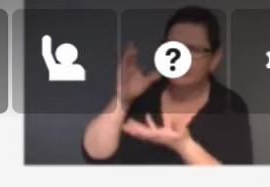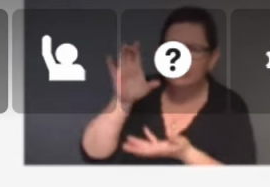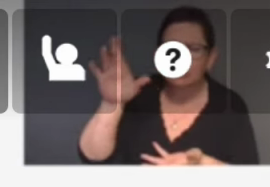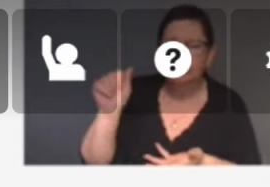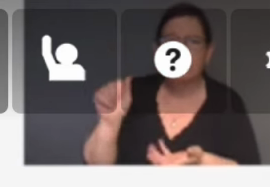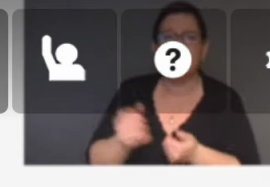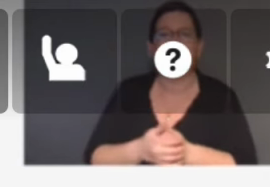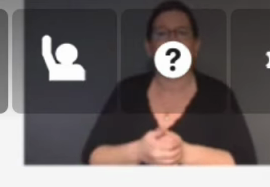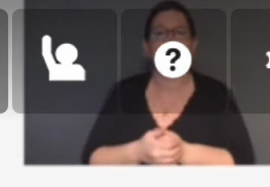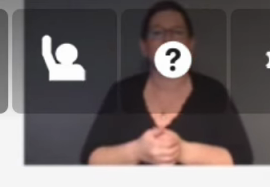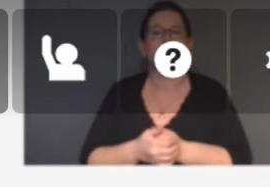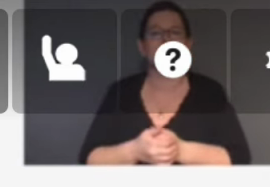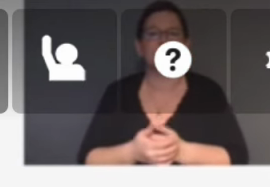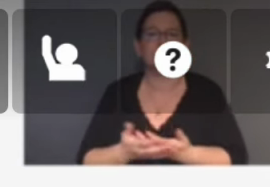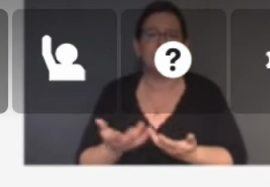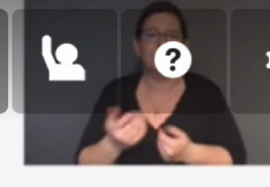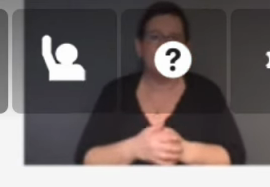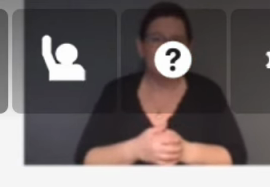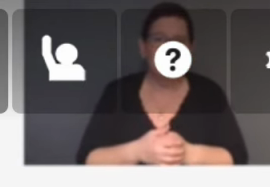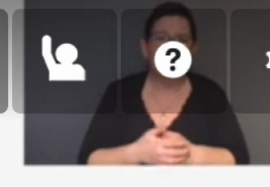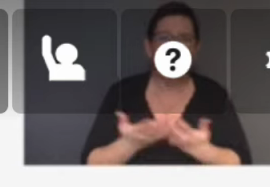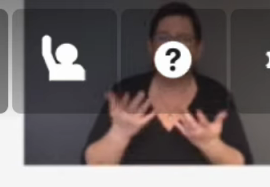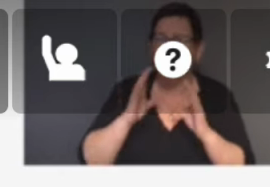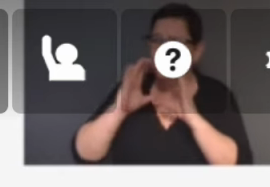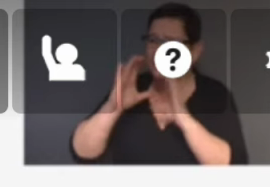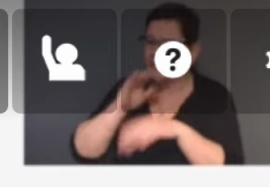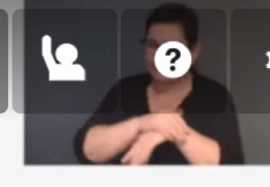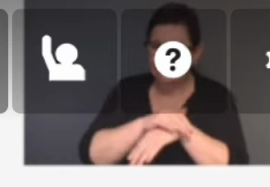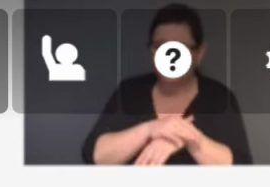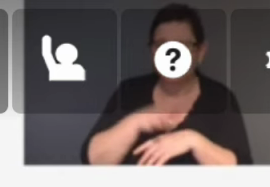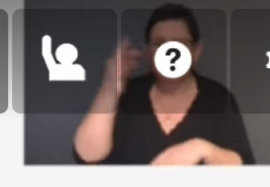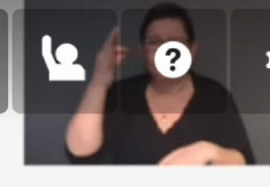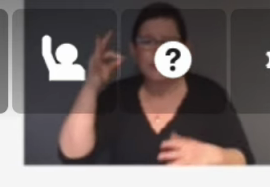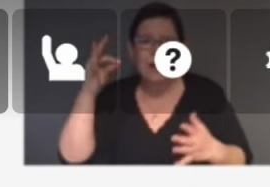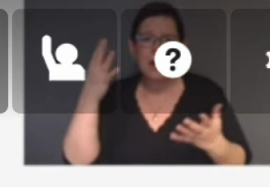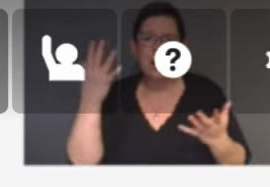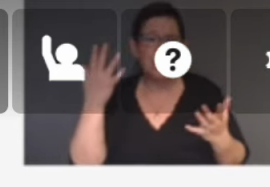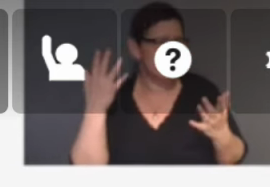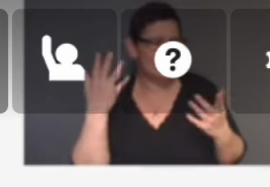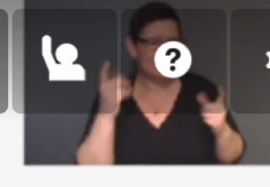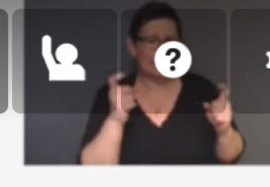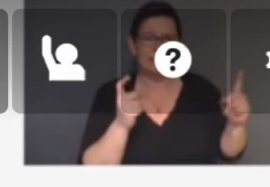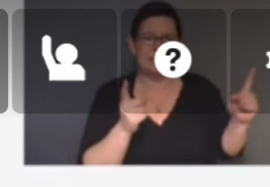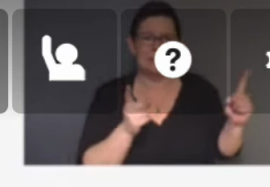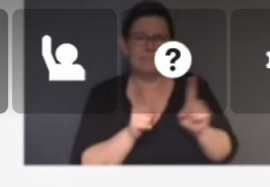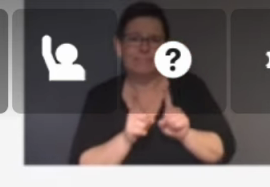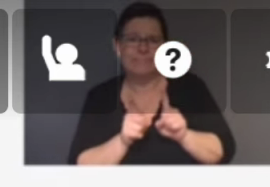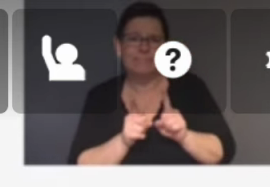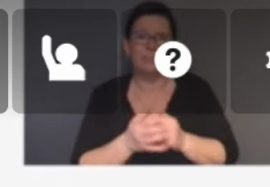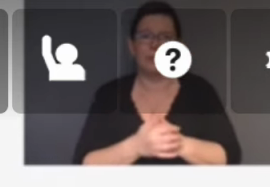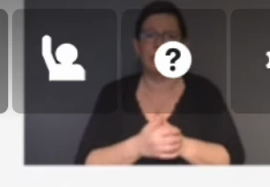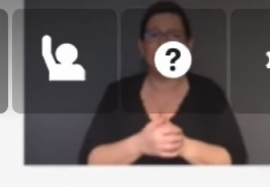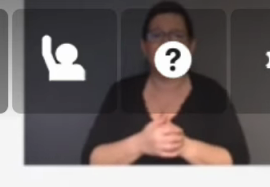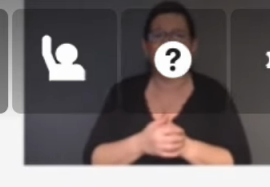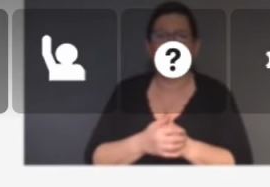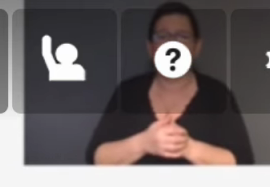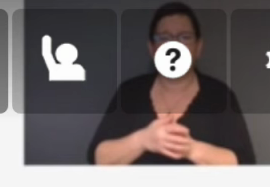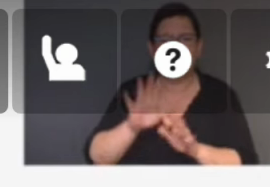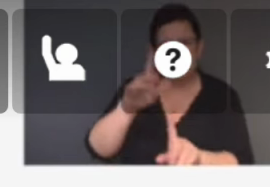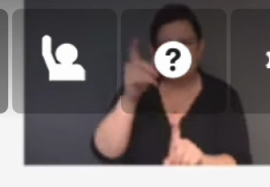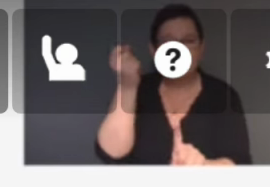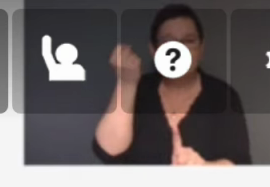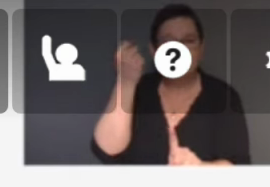Taxpayer information is confidential. The CRA needs your permission to deal with another person, such